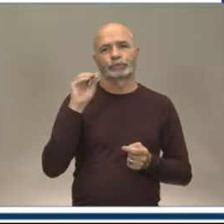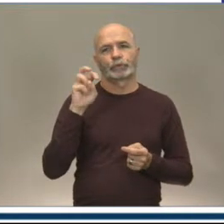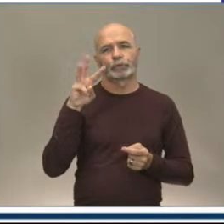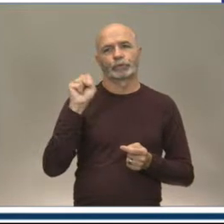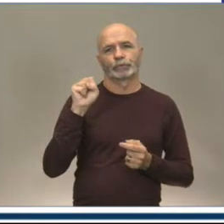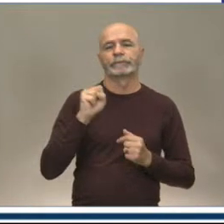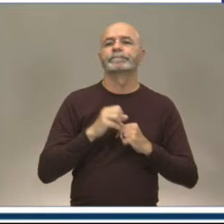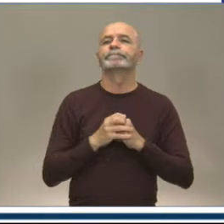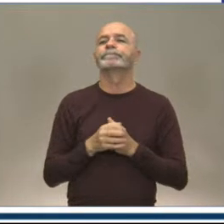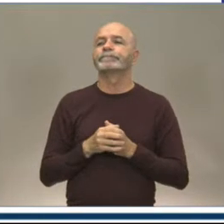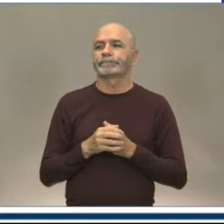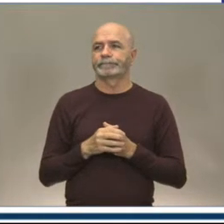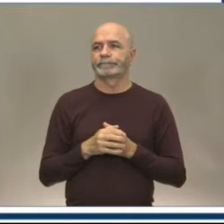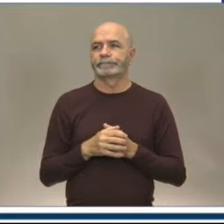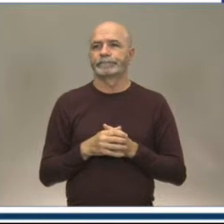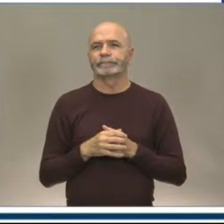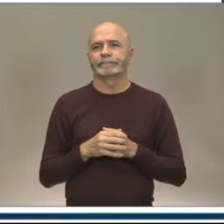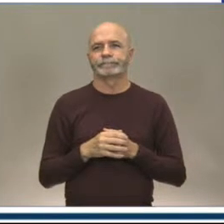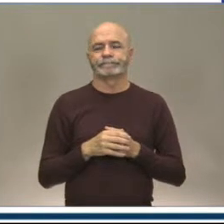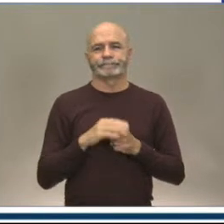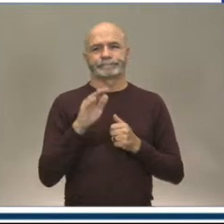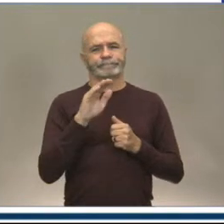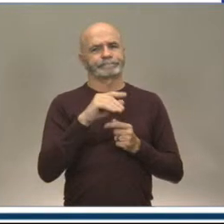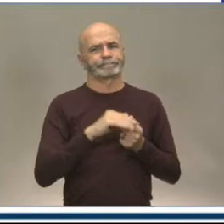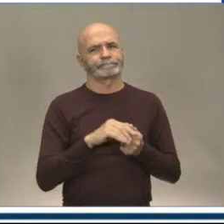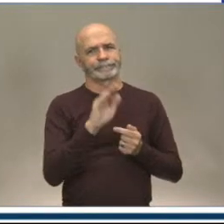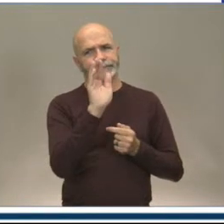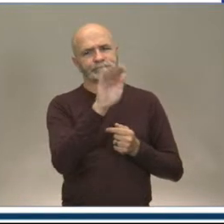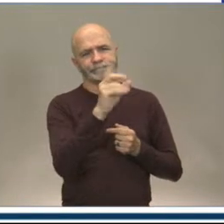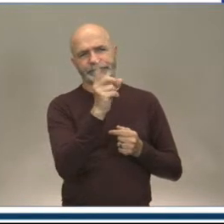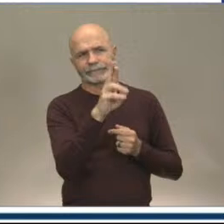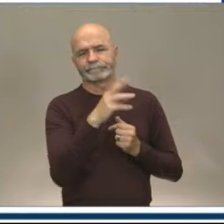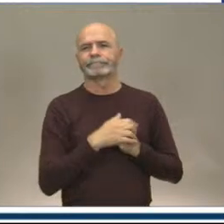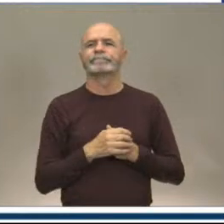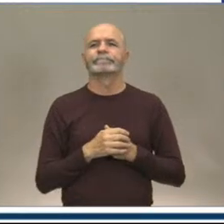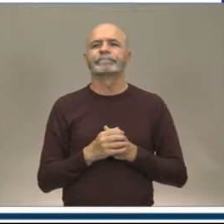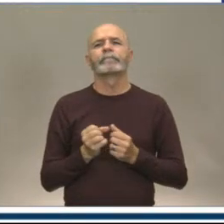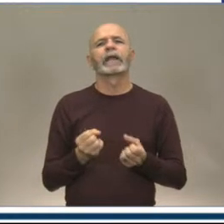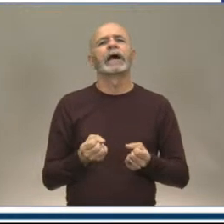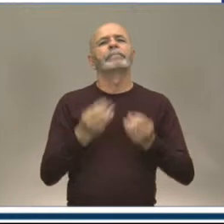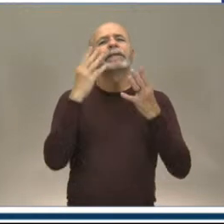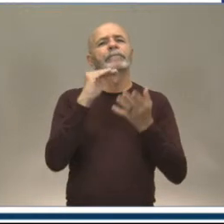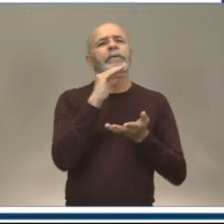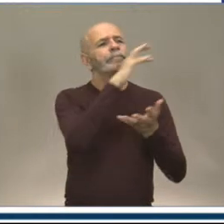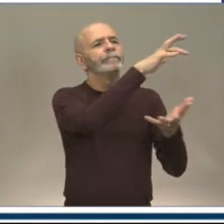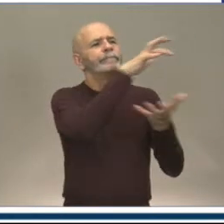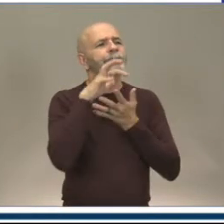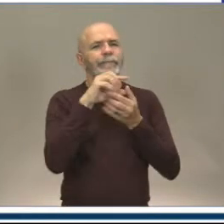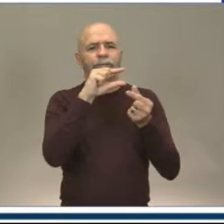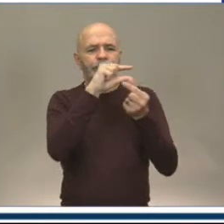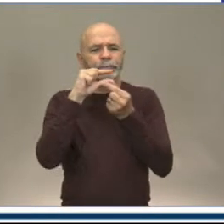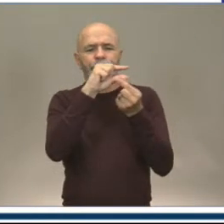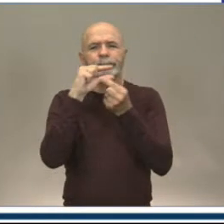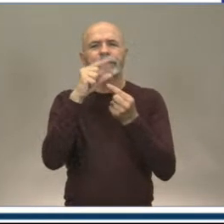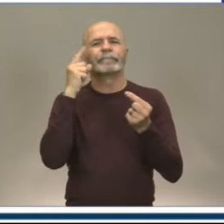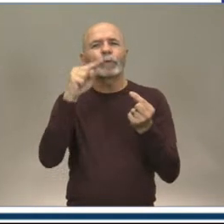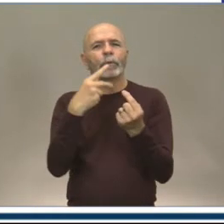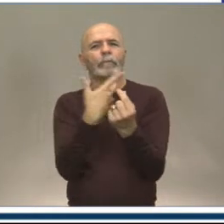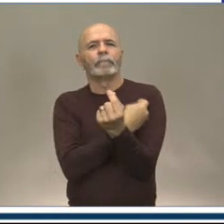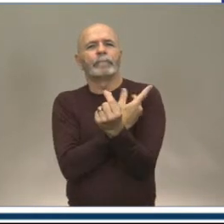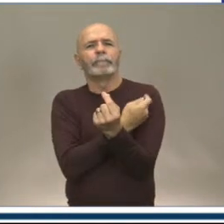Hello, thank you. Dr. Strang, can you tell us how many doses of the kids' vaccine are expected to arrive in the next